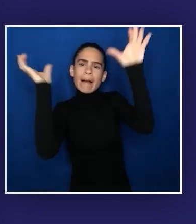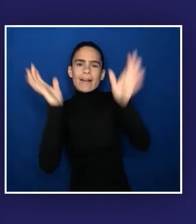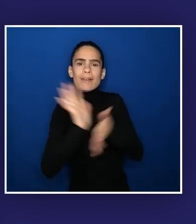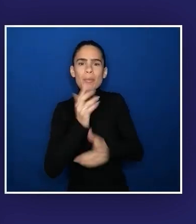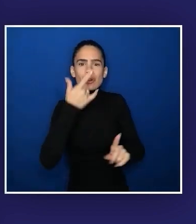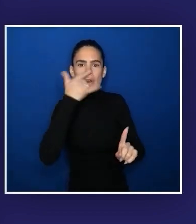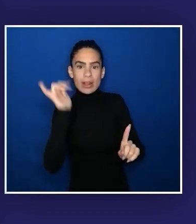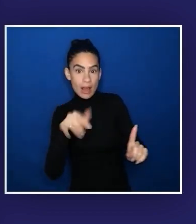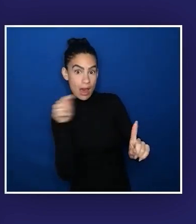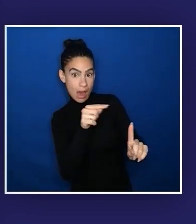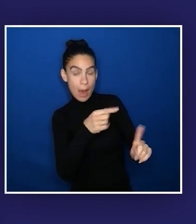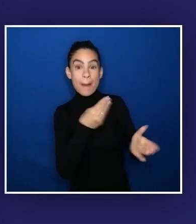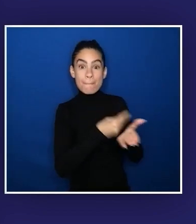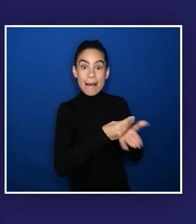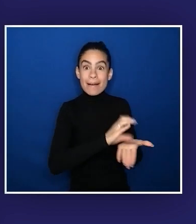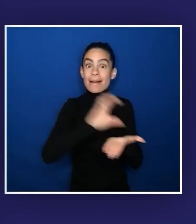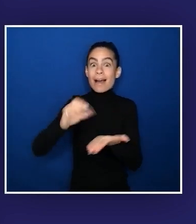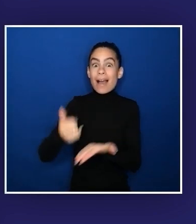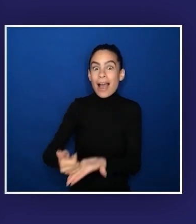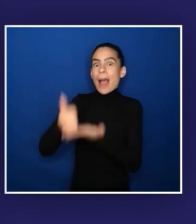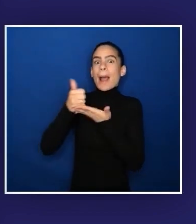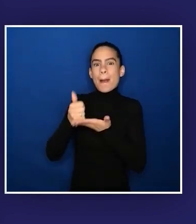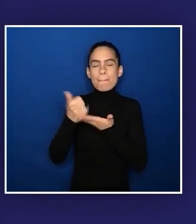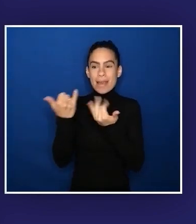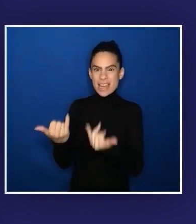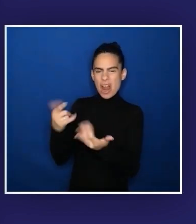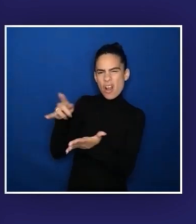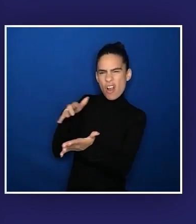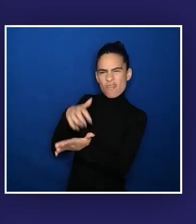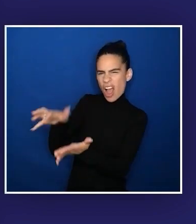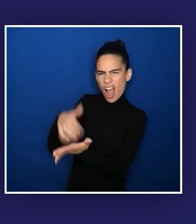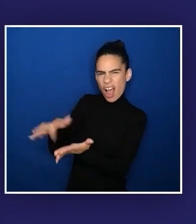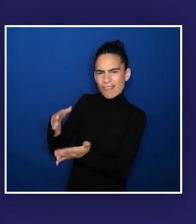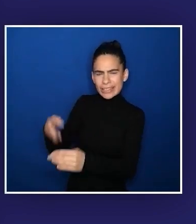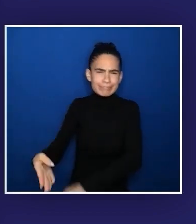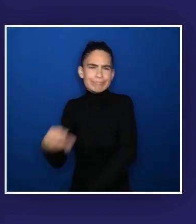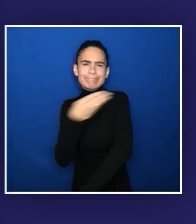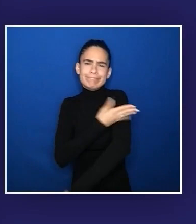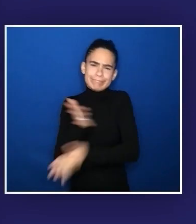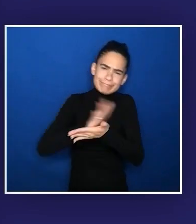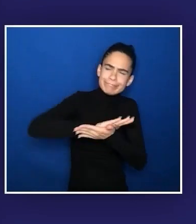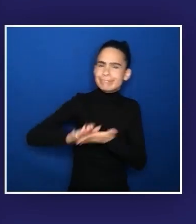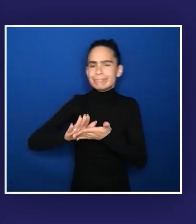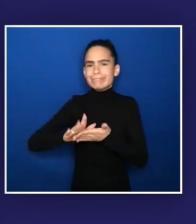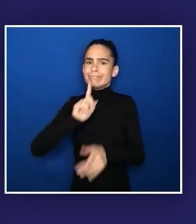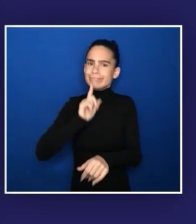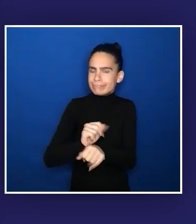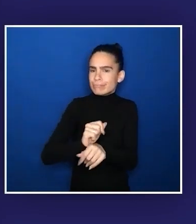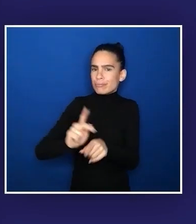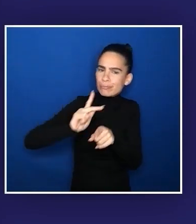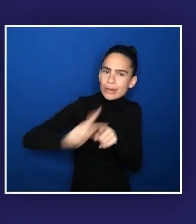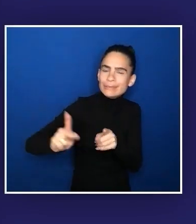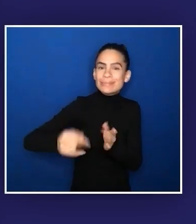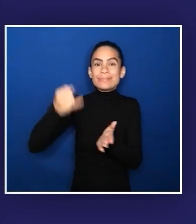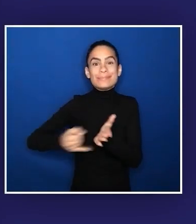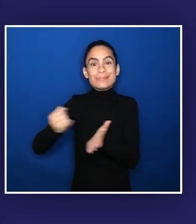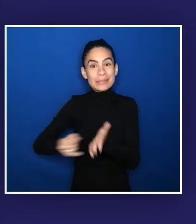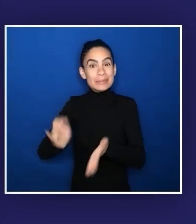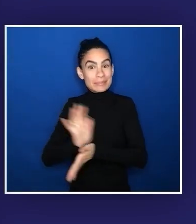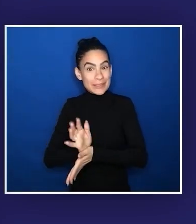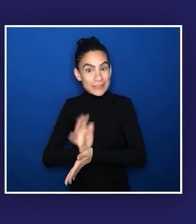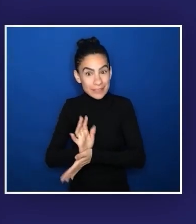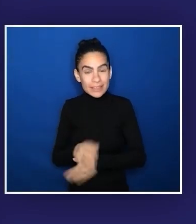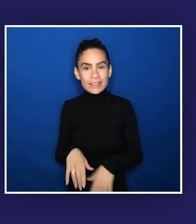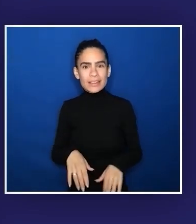rough draft of what I want the film to look like as a visual. So the money would help elevate this rough sketch into a clean animation. Scene of the